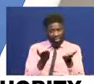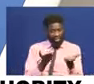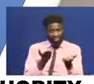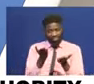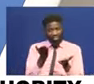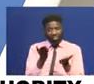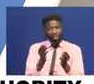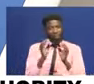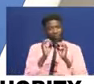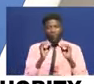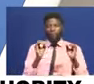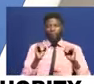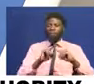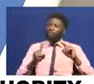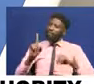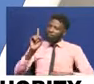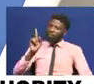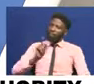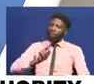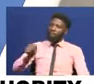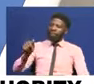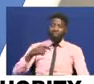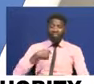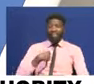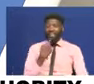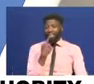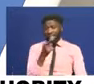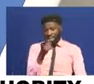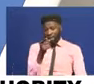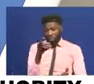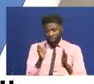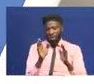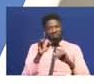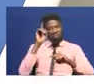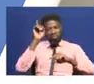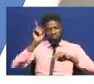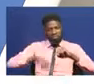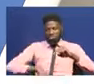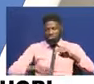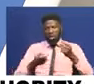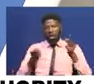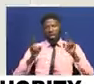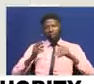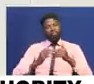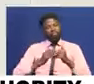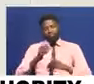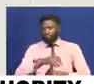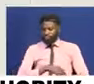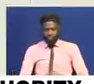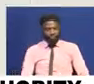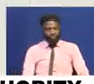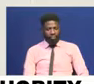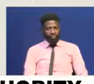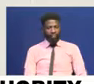in the queue when it comes to getting paid. Mm-hmm. That's what I'm saying cannot continue. That cannot continue. Help me understand